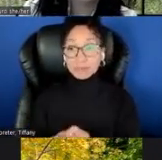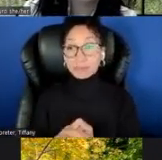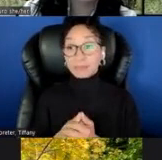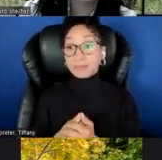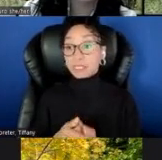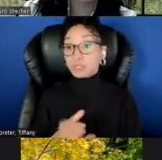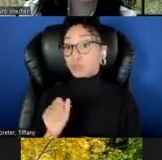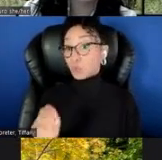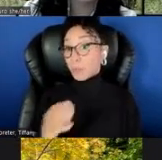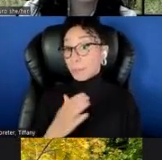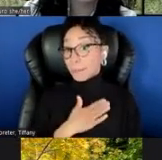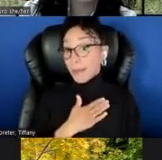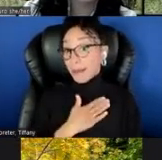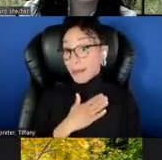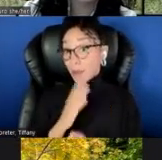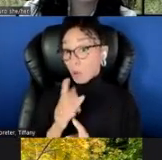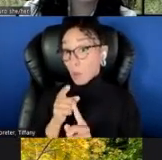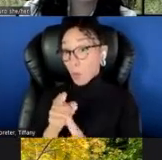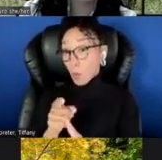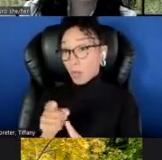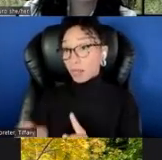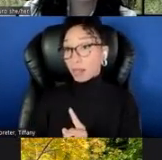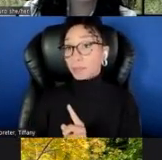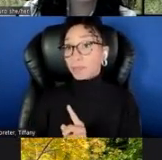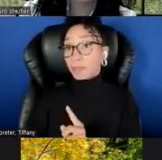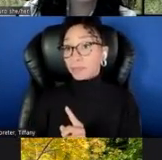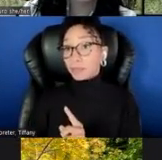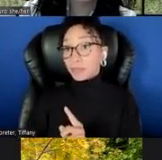have us do a little talking amongst